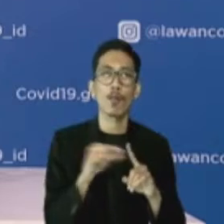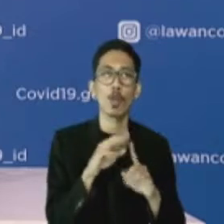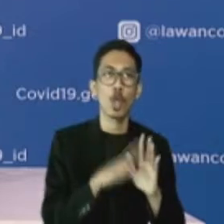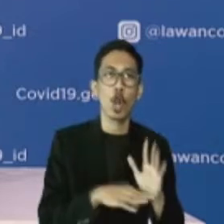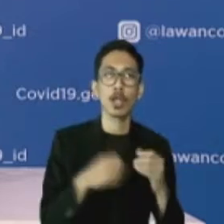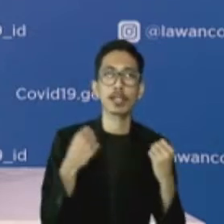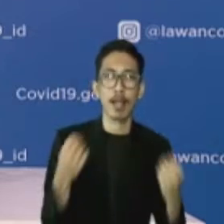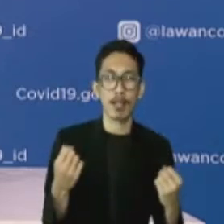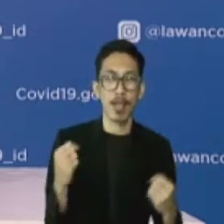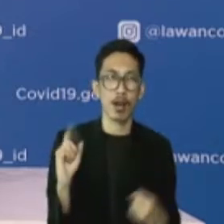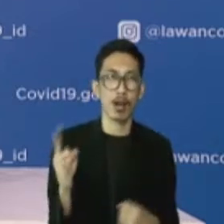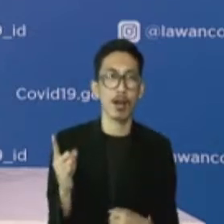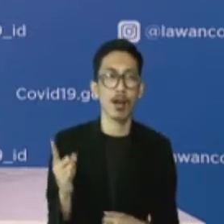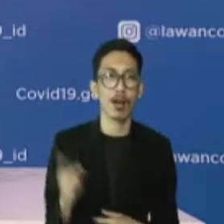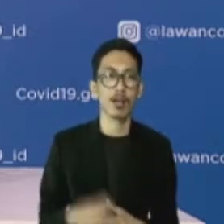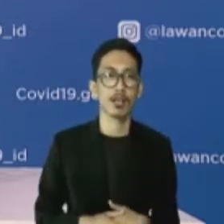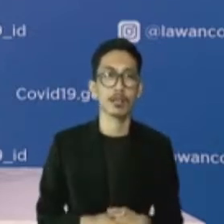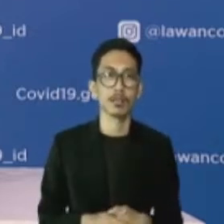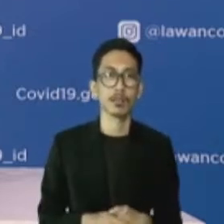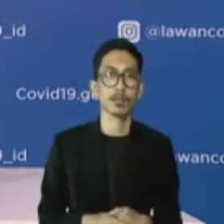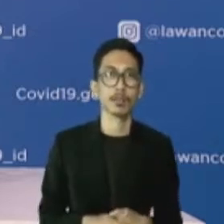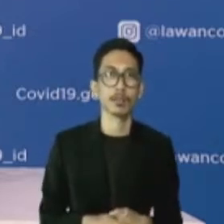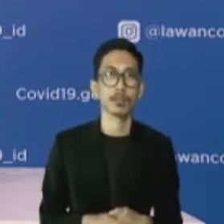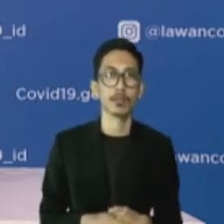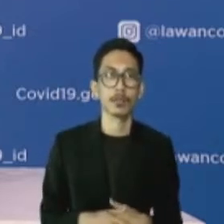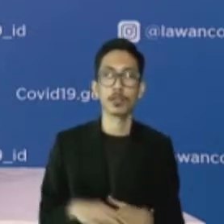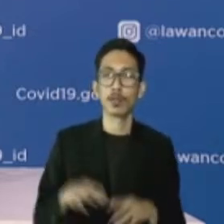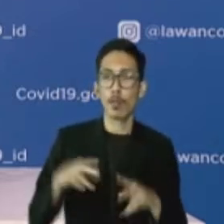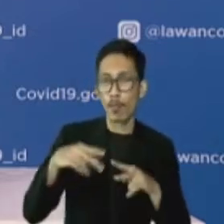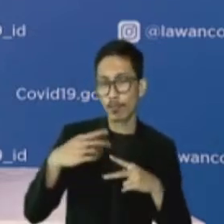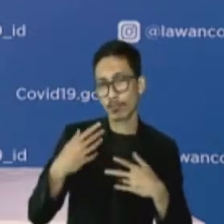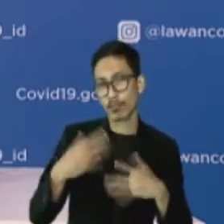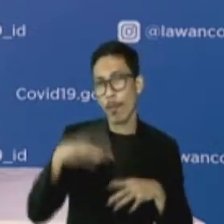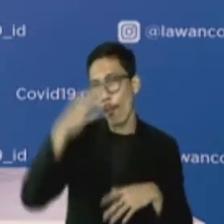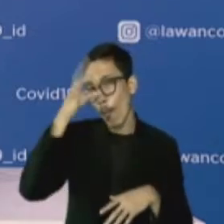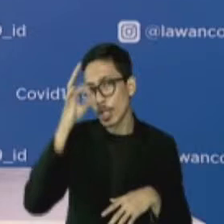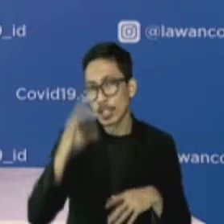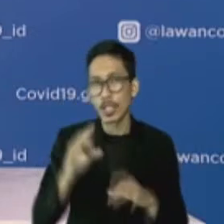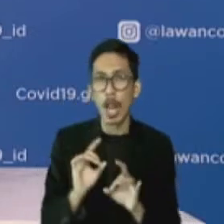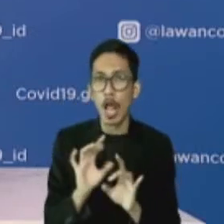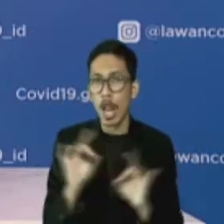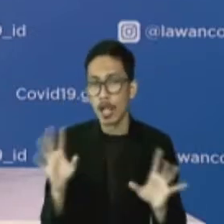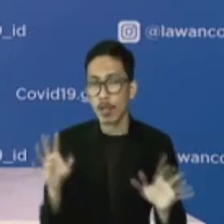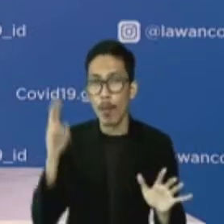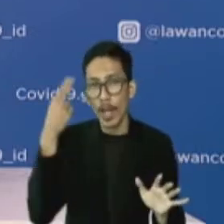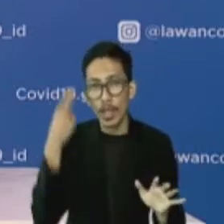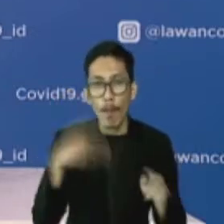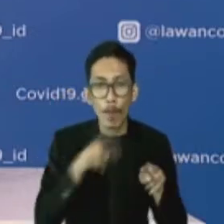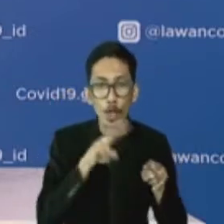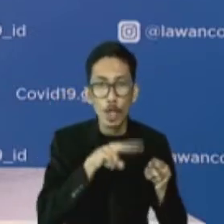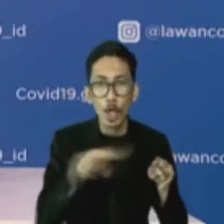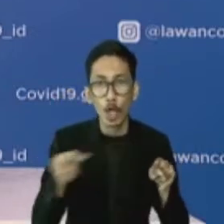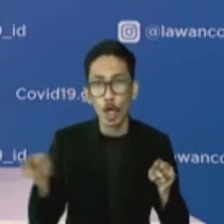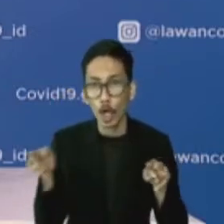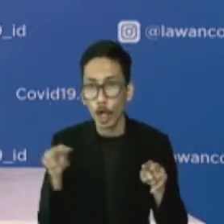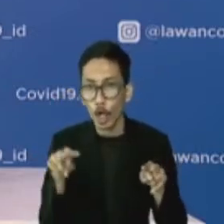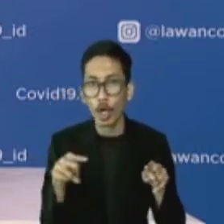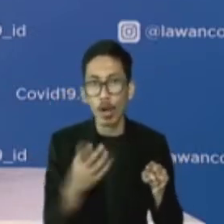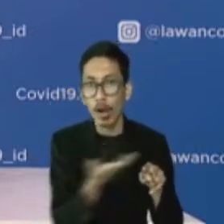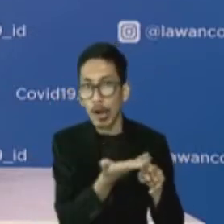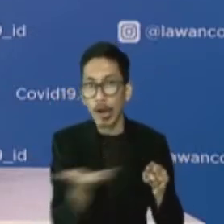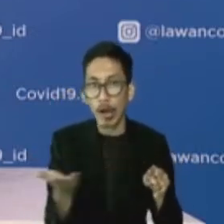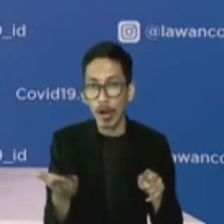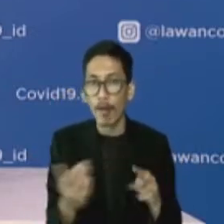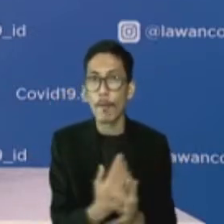event. Then continued monitoring of the technical readiness of the health protocols by assistance team from